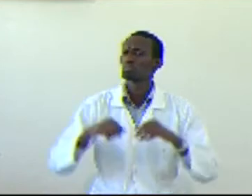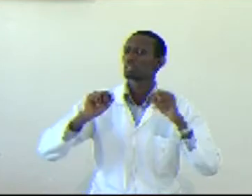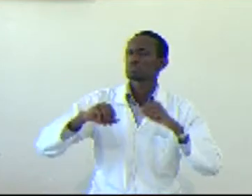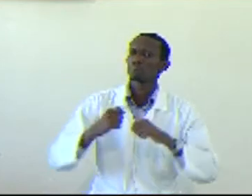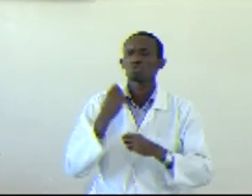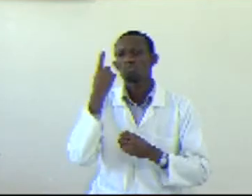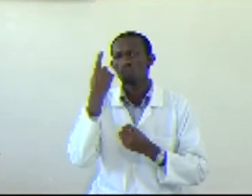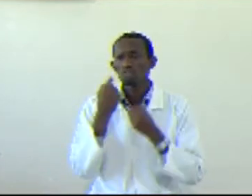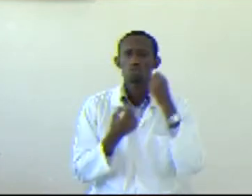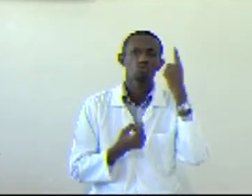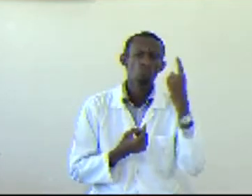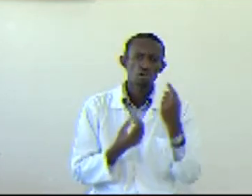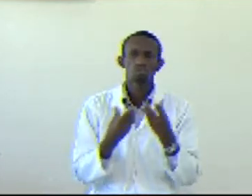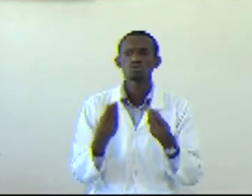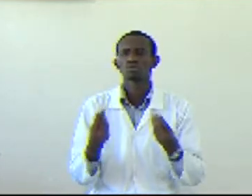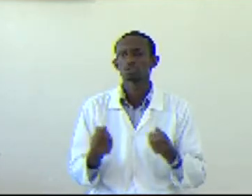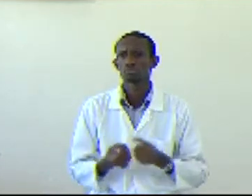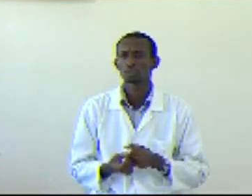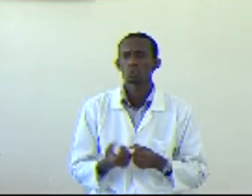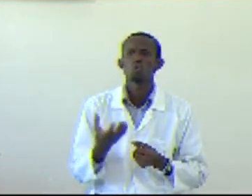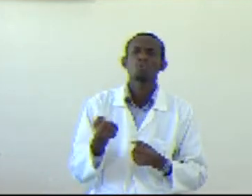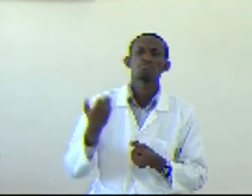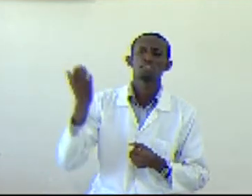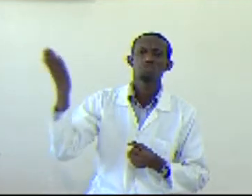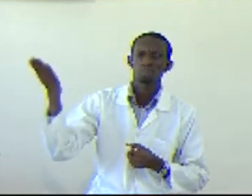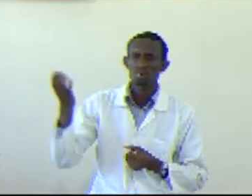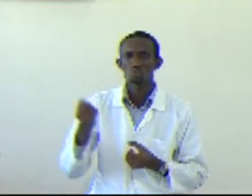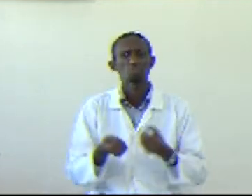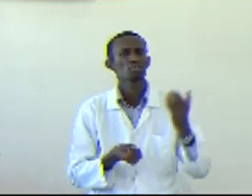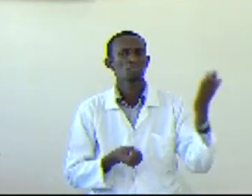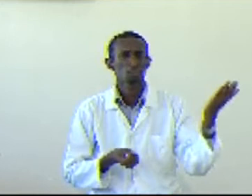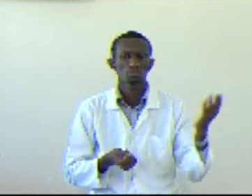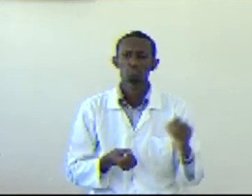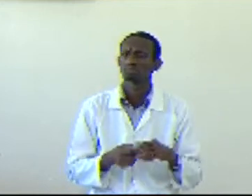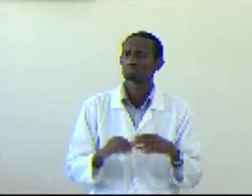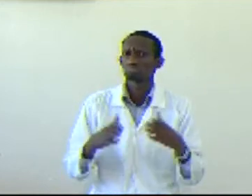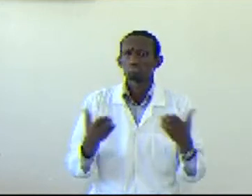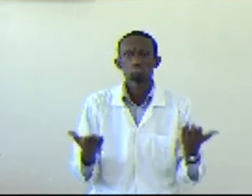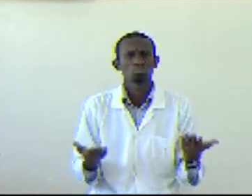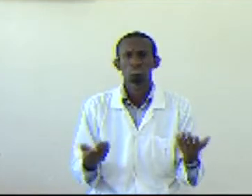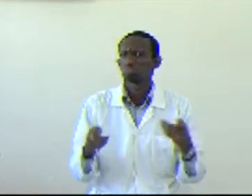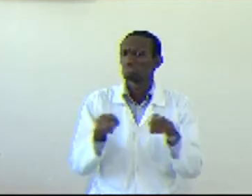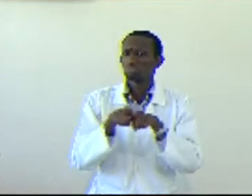understand, right? So you have this, and you have this one also, but they're all just leading to the same